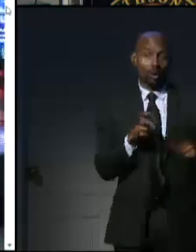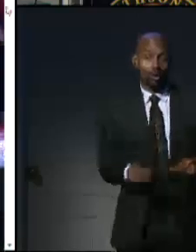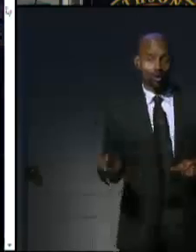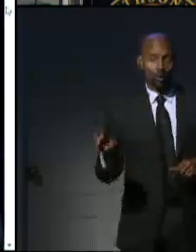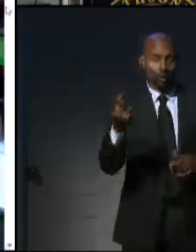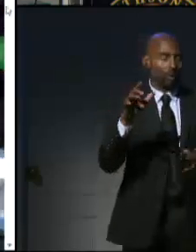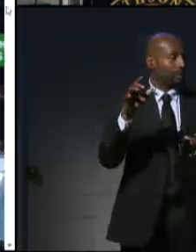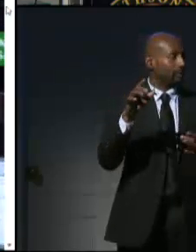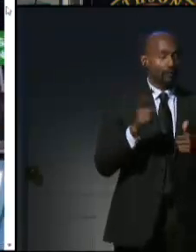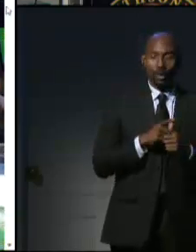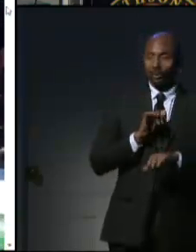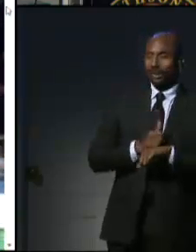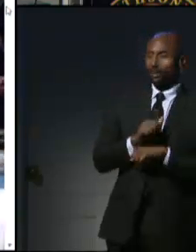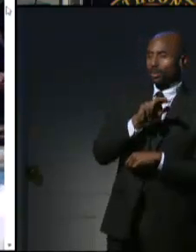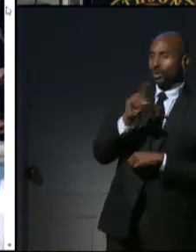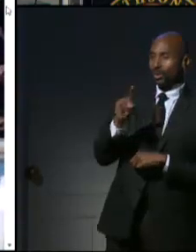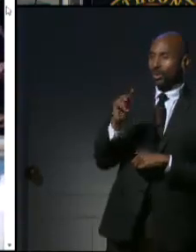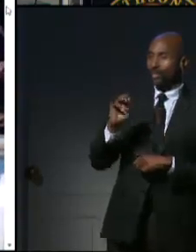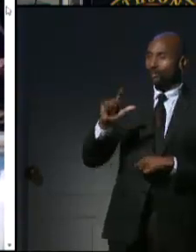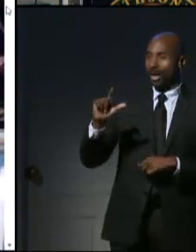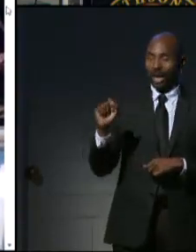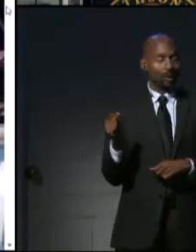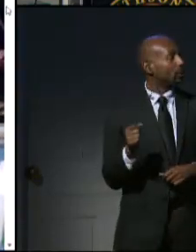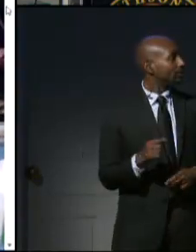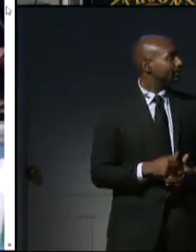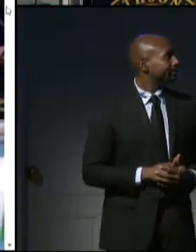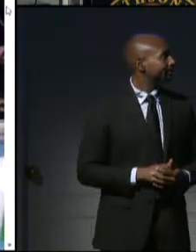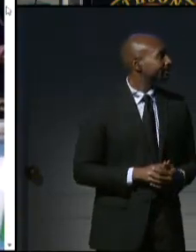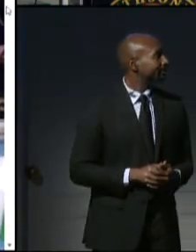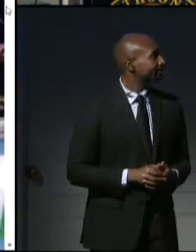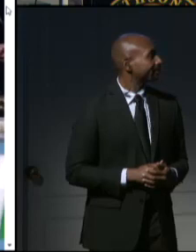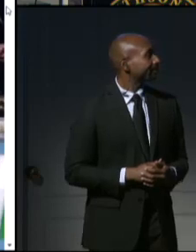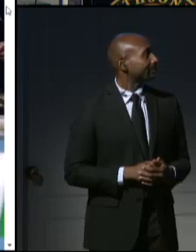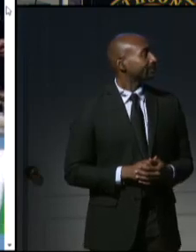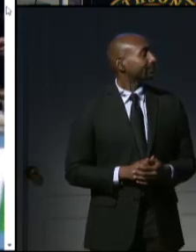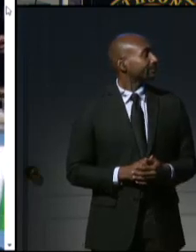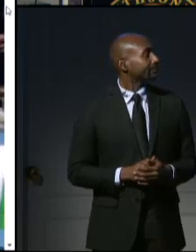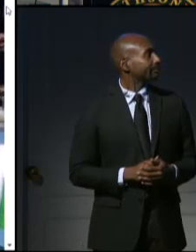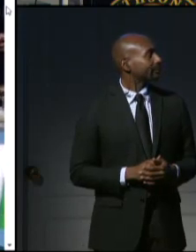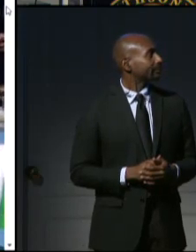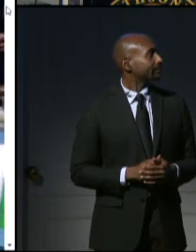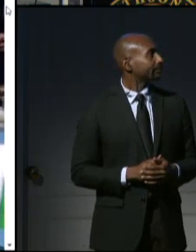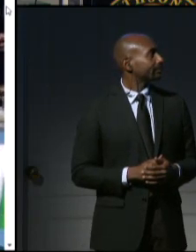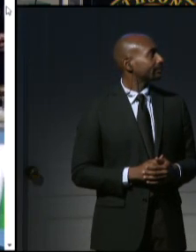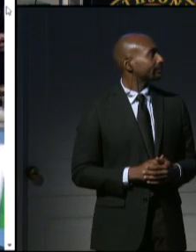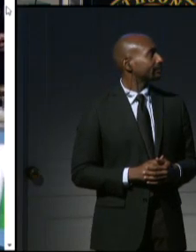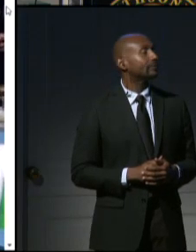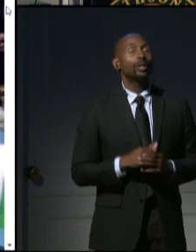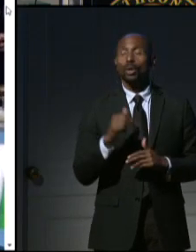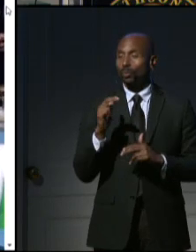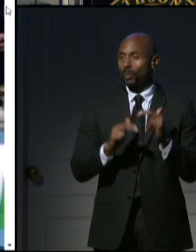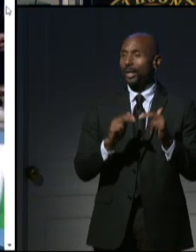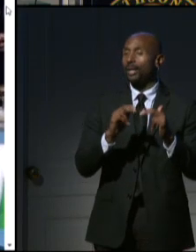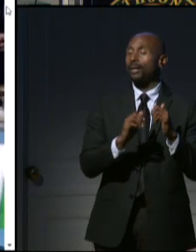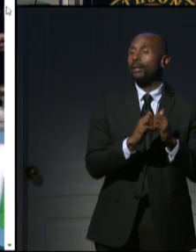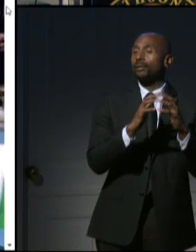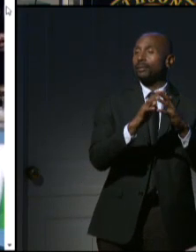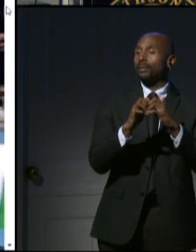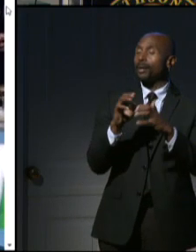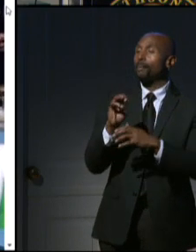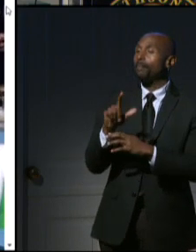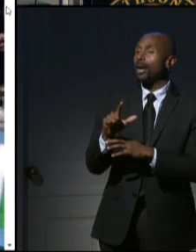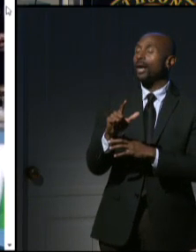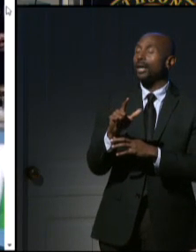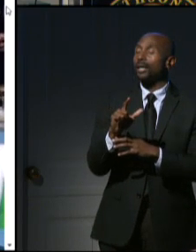it in 3D models, and we had modeled a bunch of some of the main exhibits in